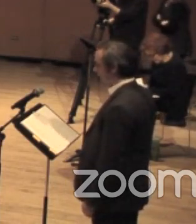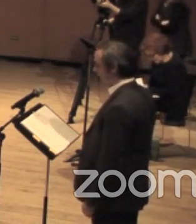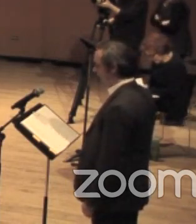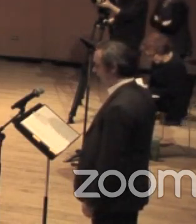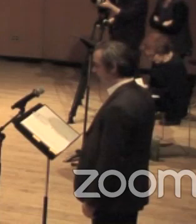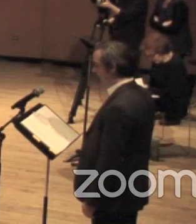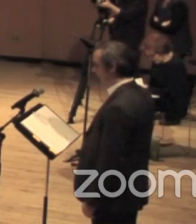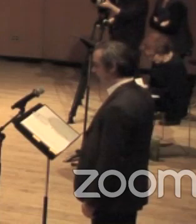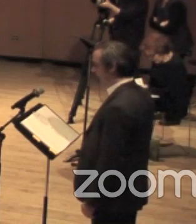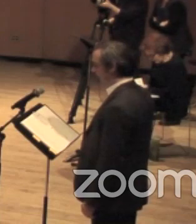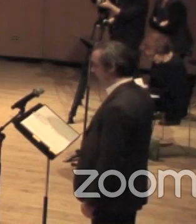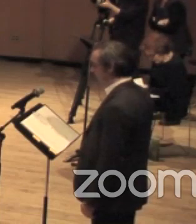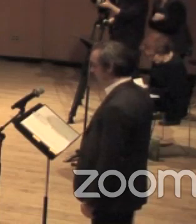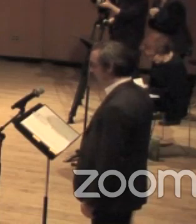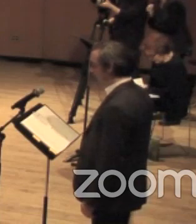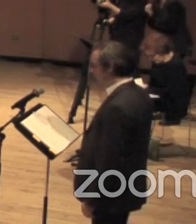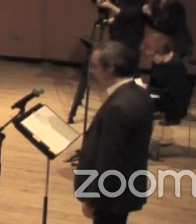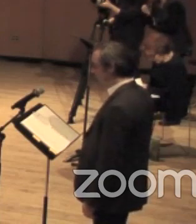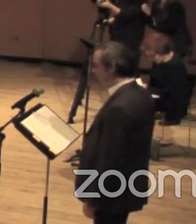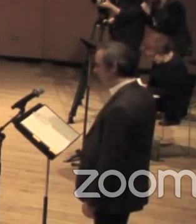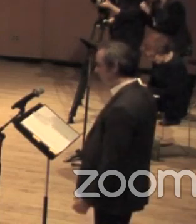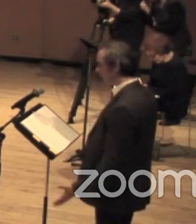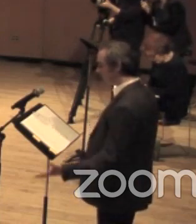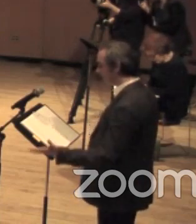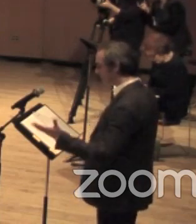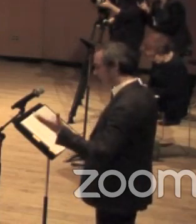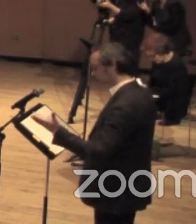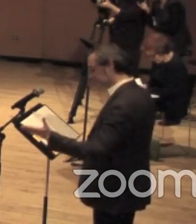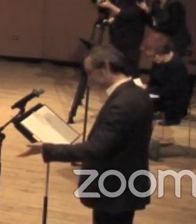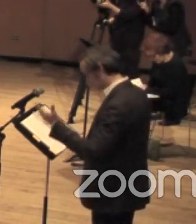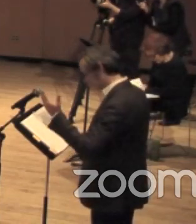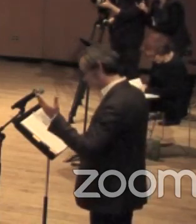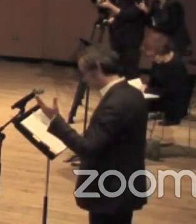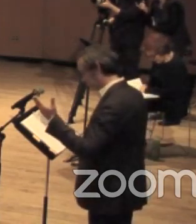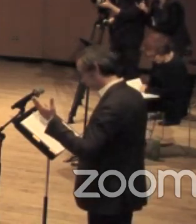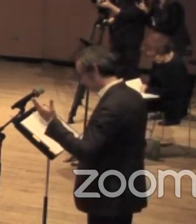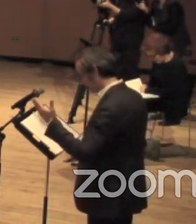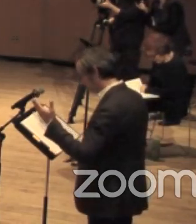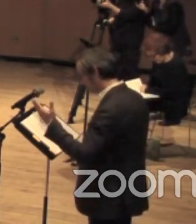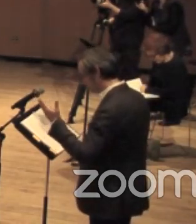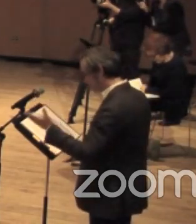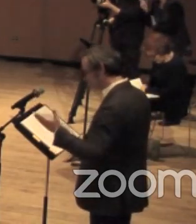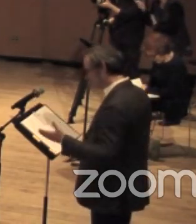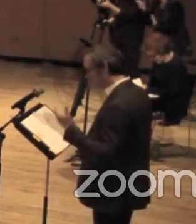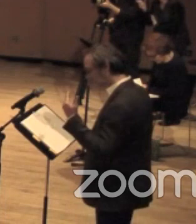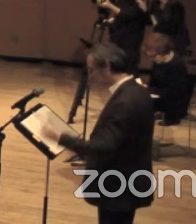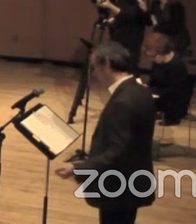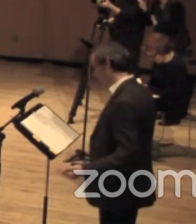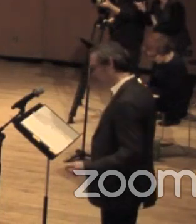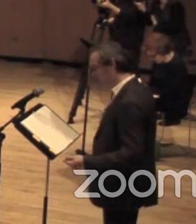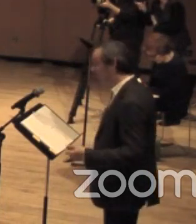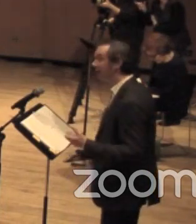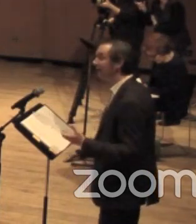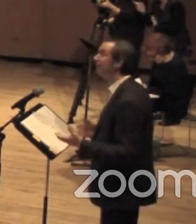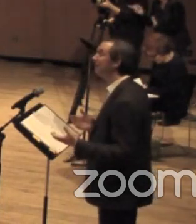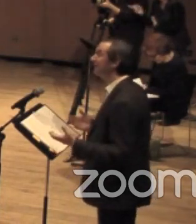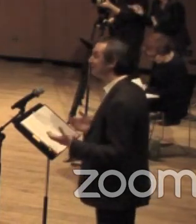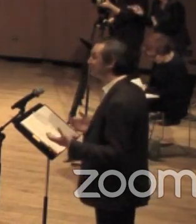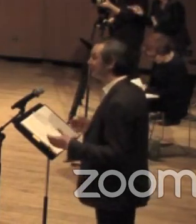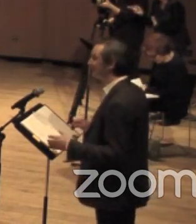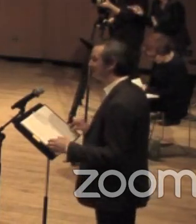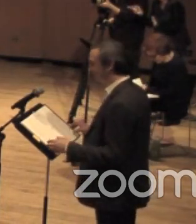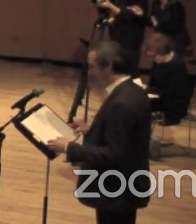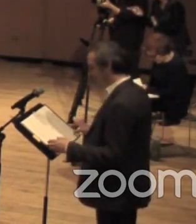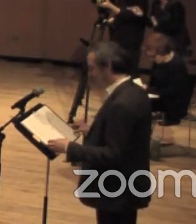know no idea but we don't need to think about that now we are together and we've got a place to live and we've got a little